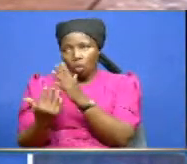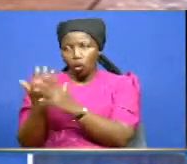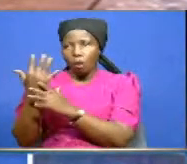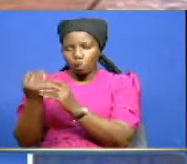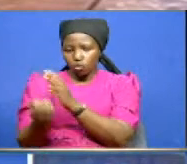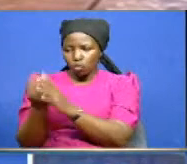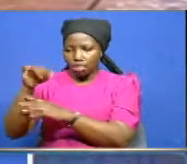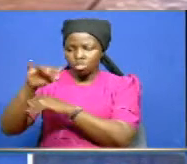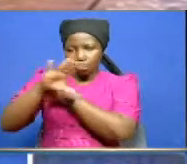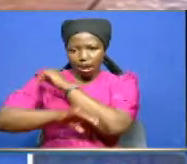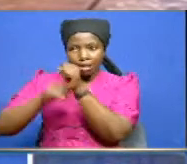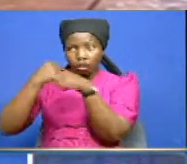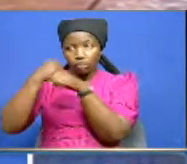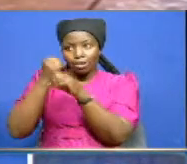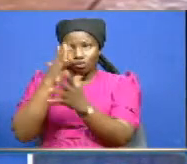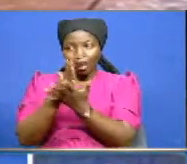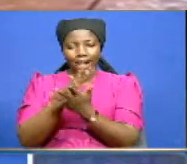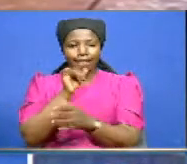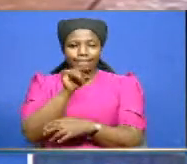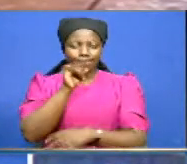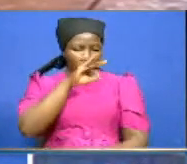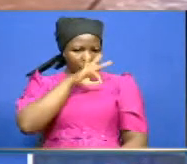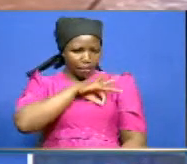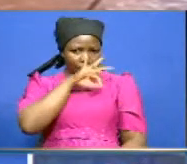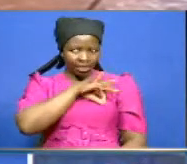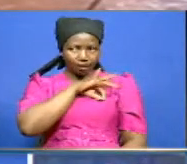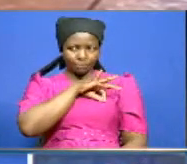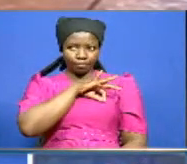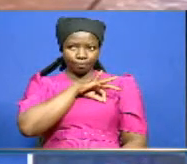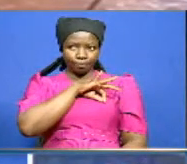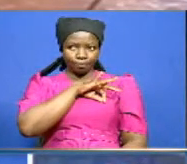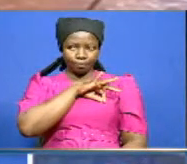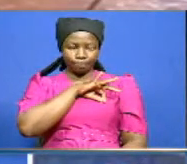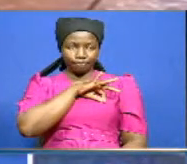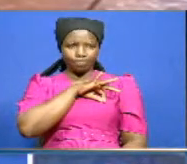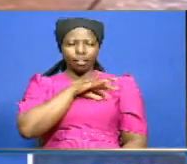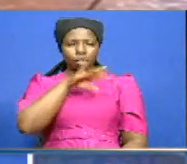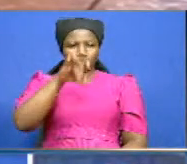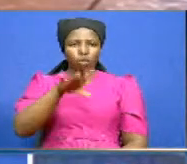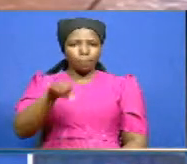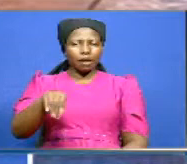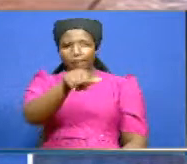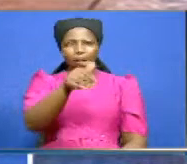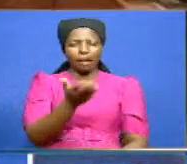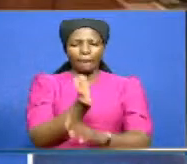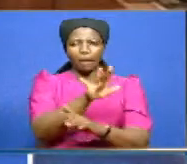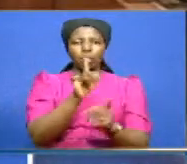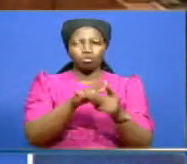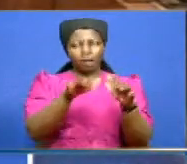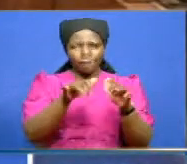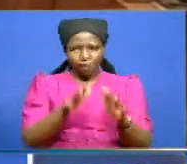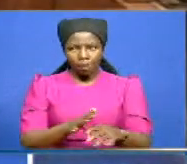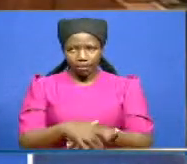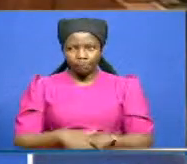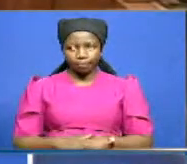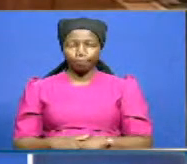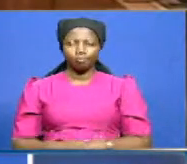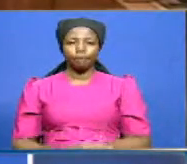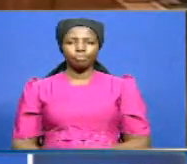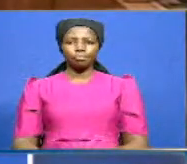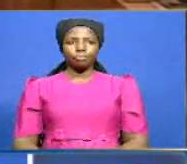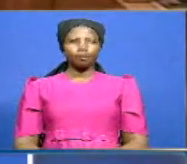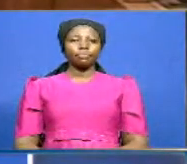ensure that the benefit, if any, should go back to our farmers. Benson Njue reporting